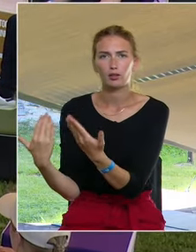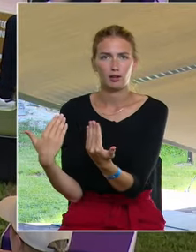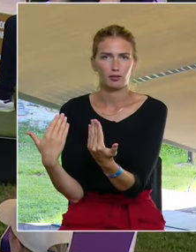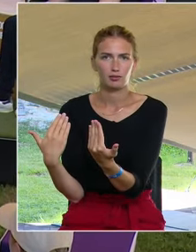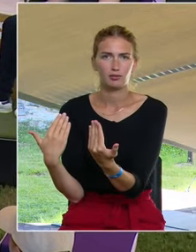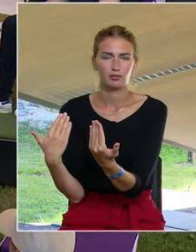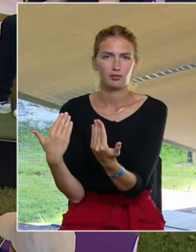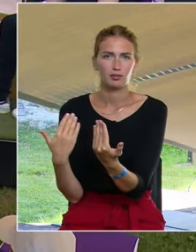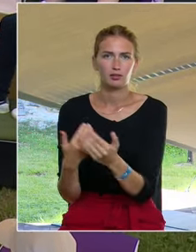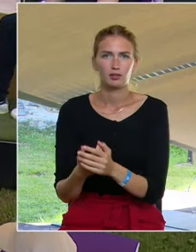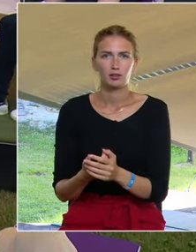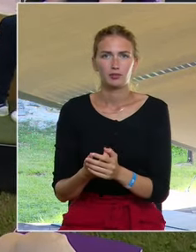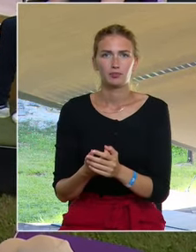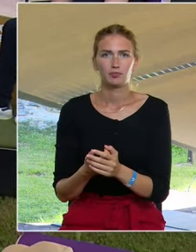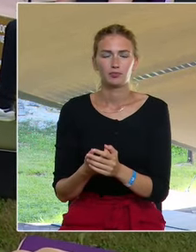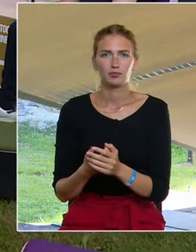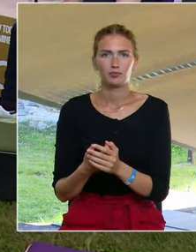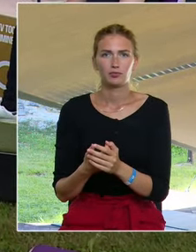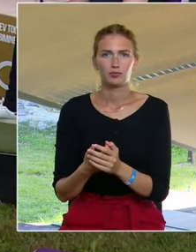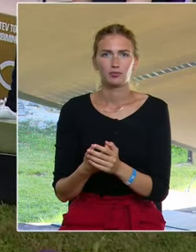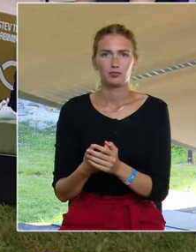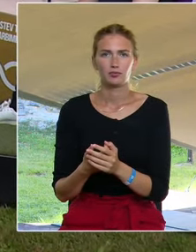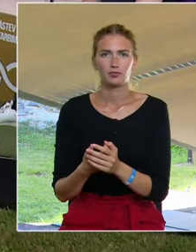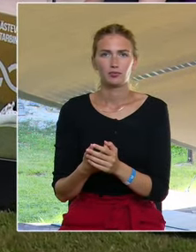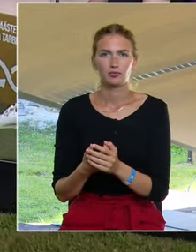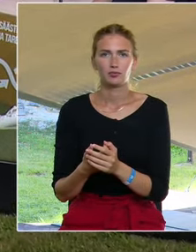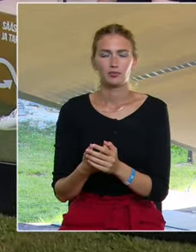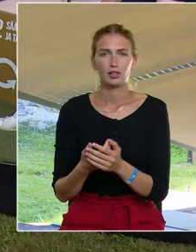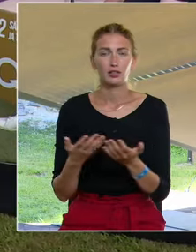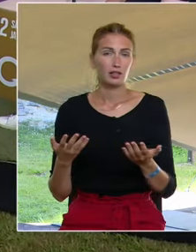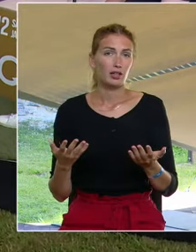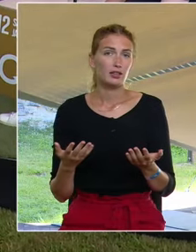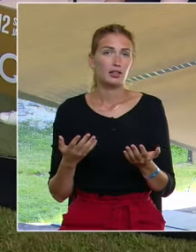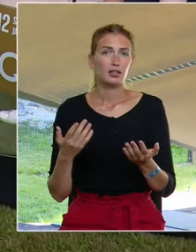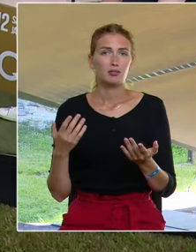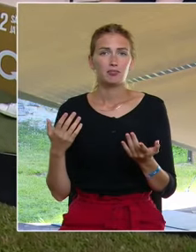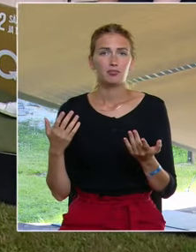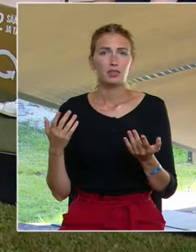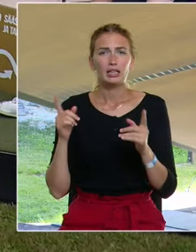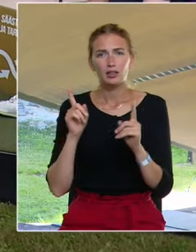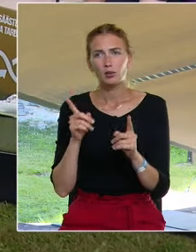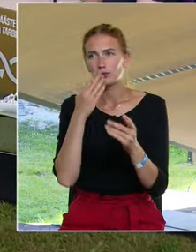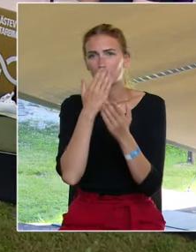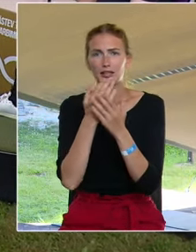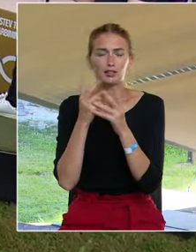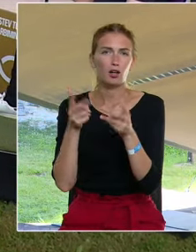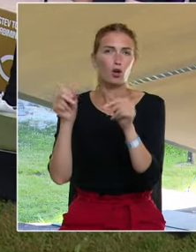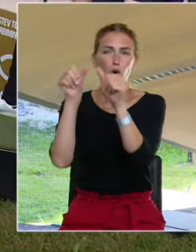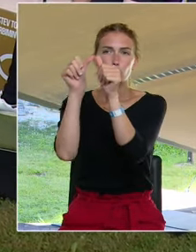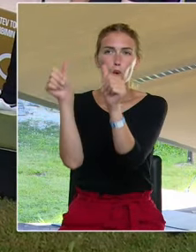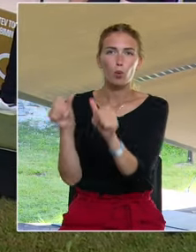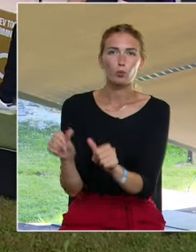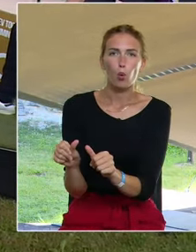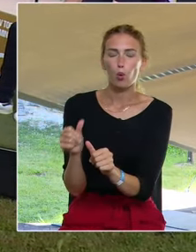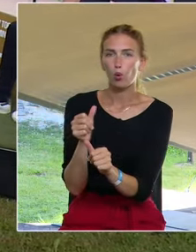with some of the work that I've done previously, which is sculpture. And I still continue in the vein of sculpture. There in the photo you can see kind of